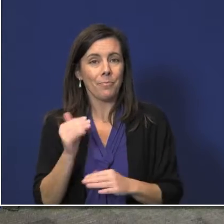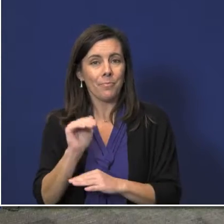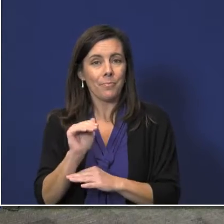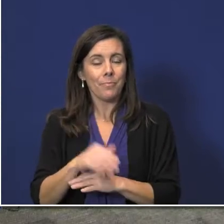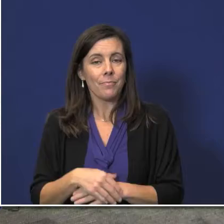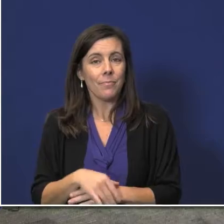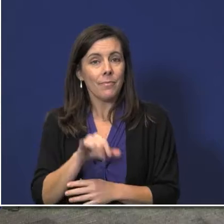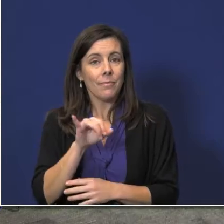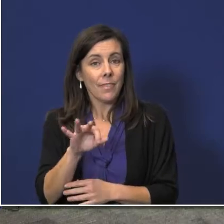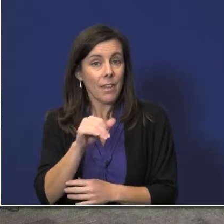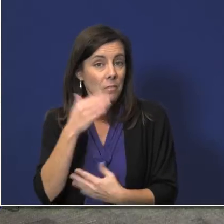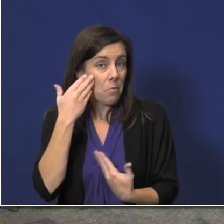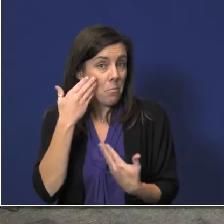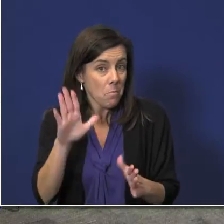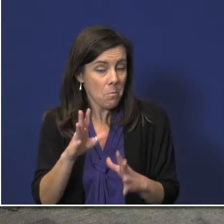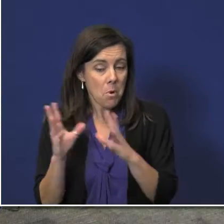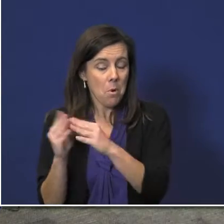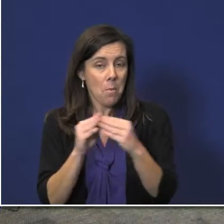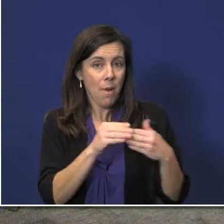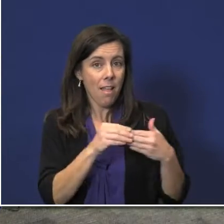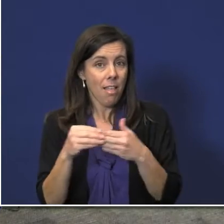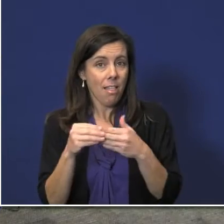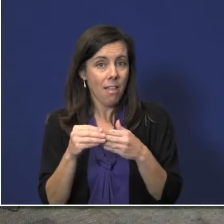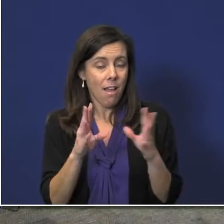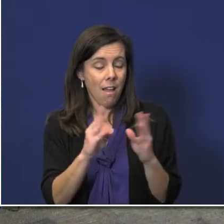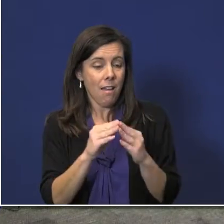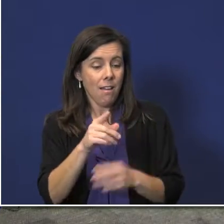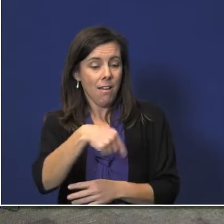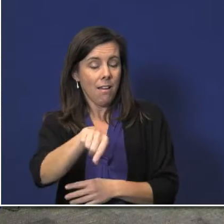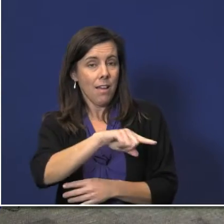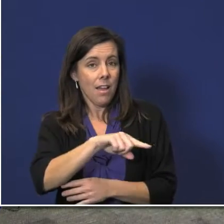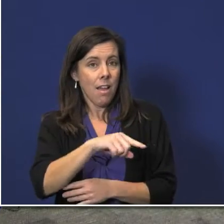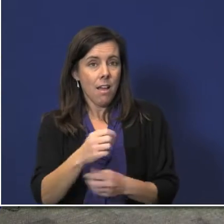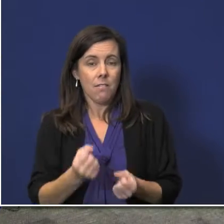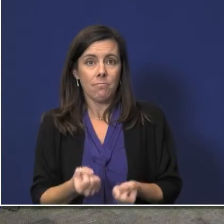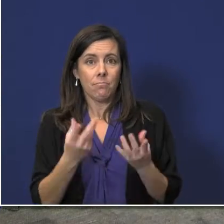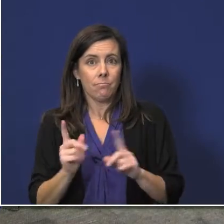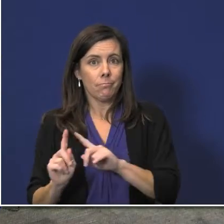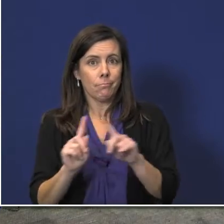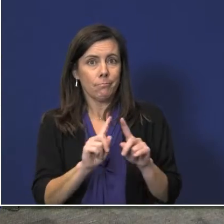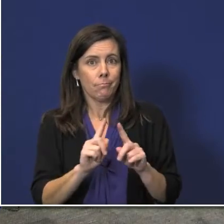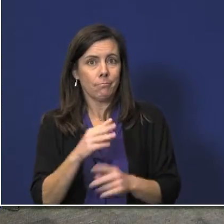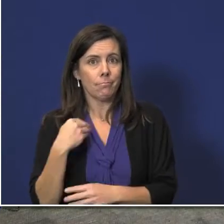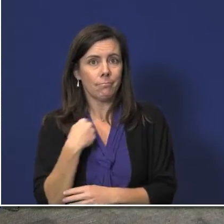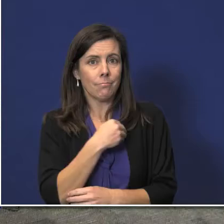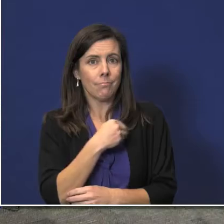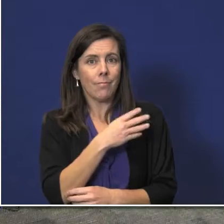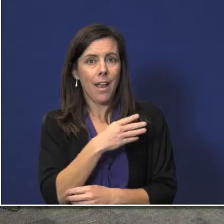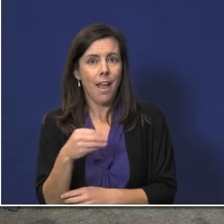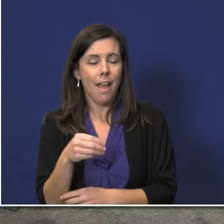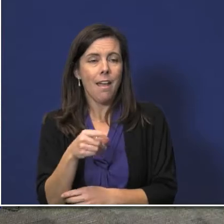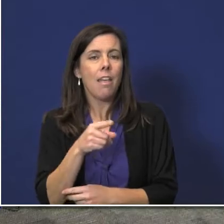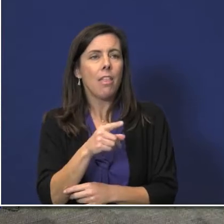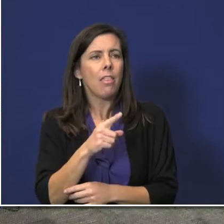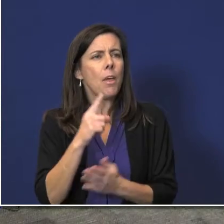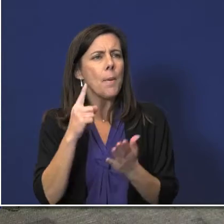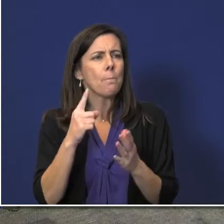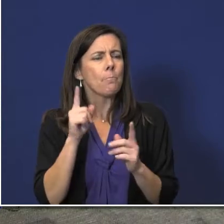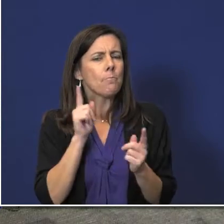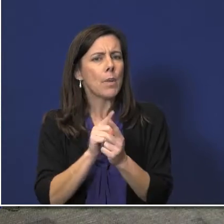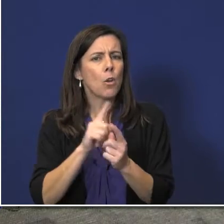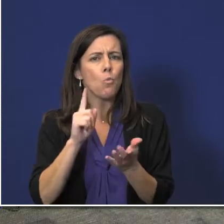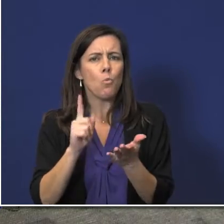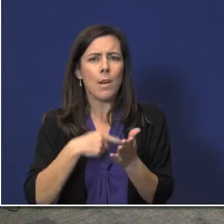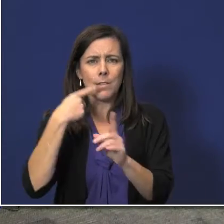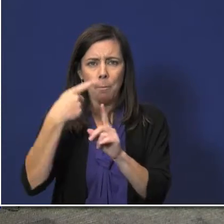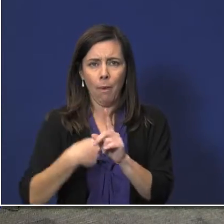If you're not familiar, the Community Leadership Committee is made up of a number of community members, and they meet once a month. We have one person